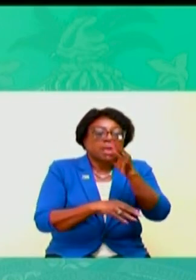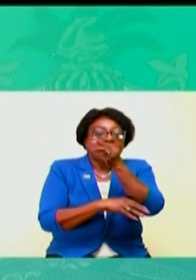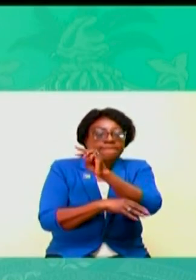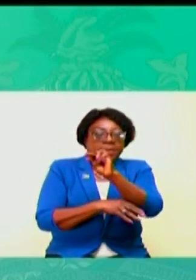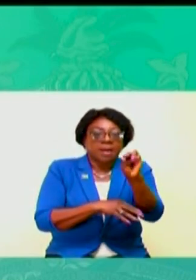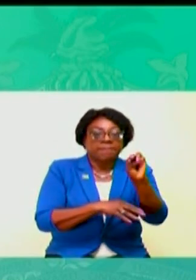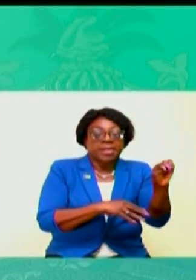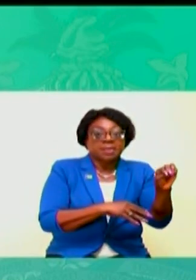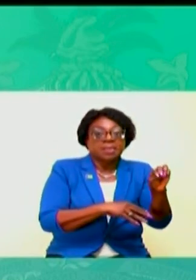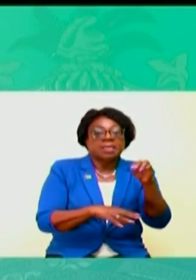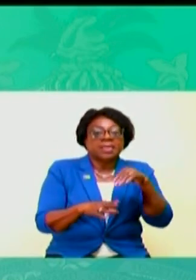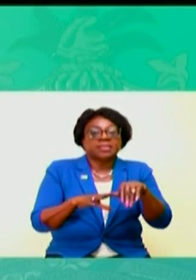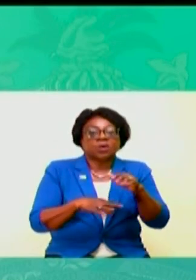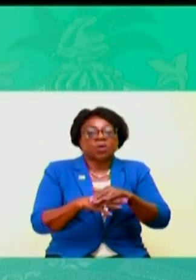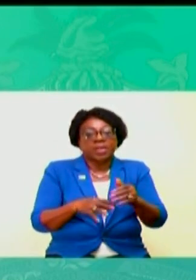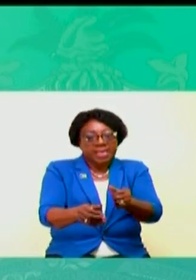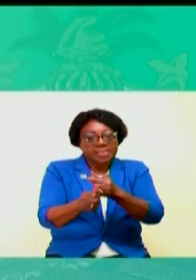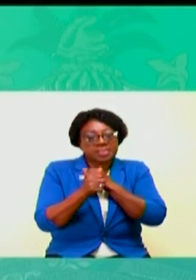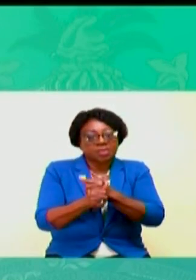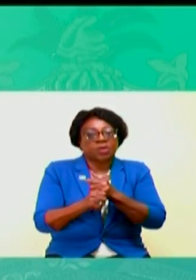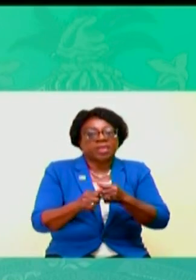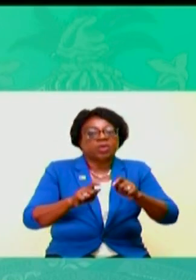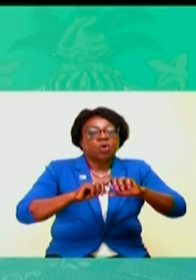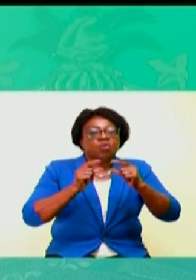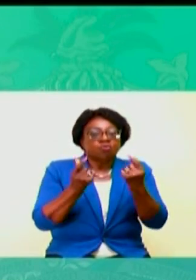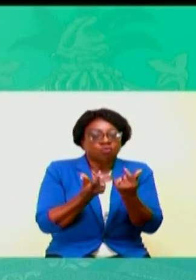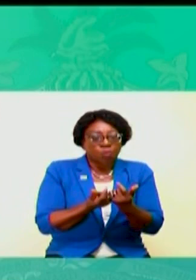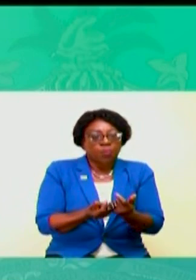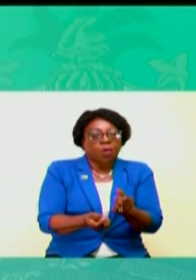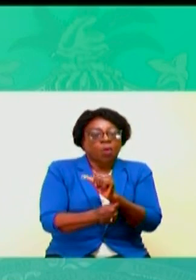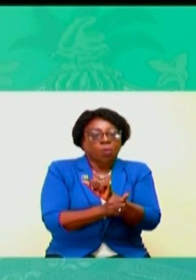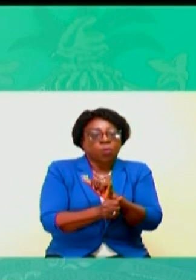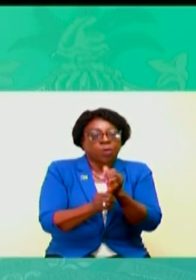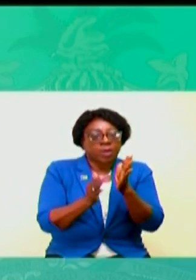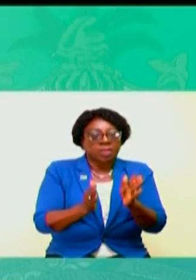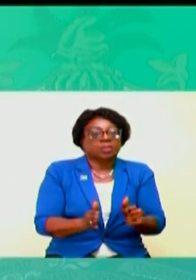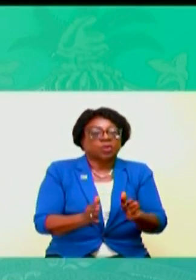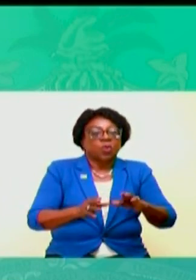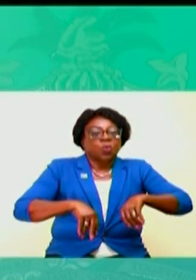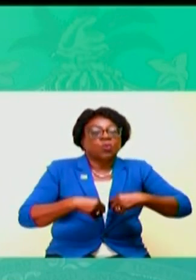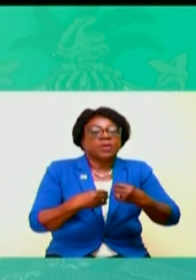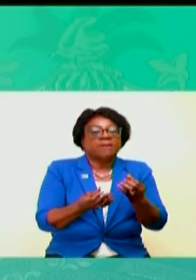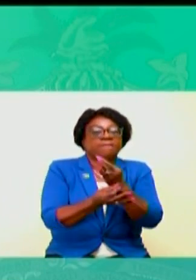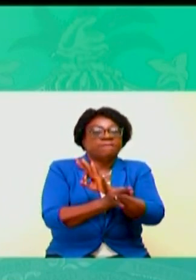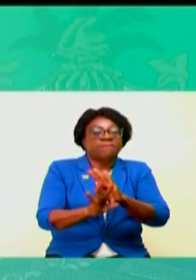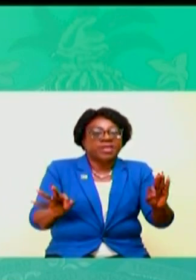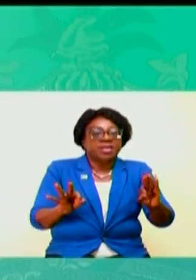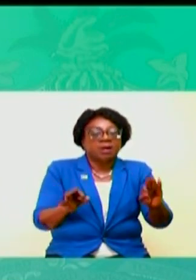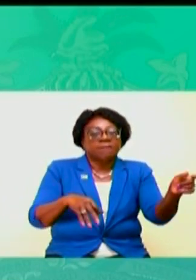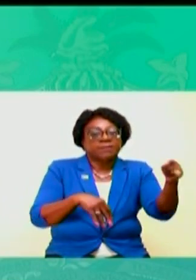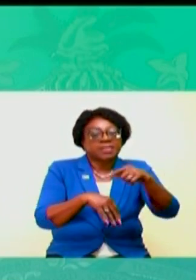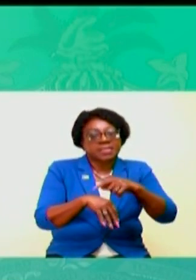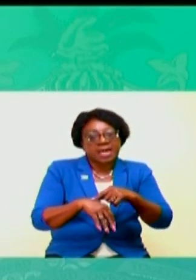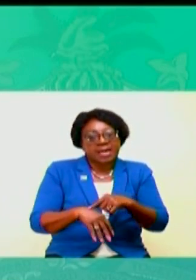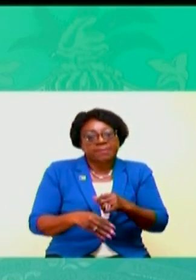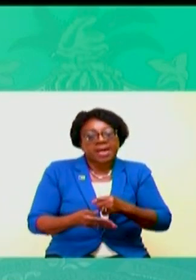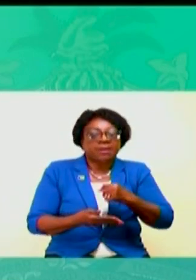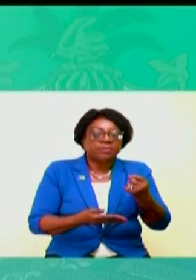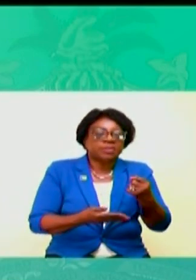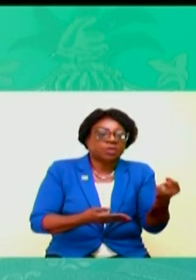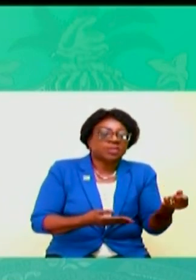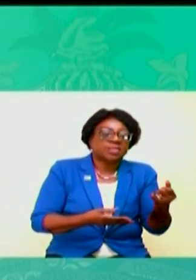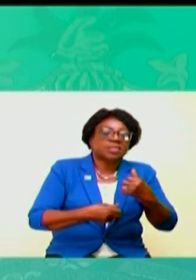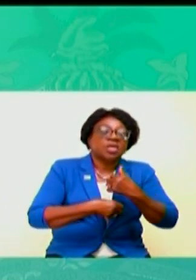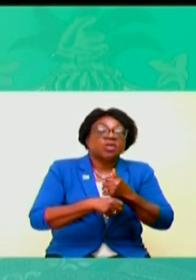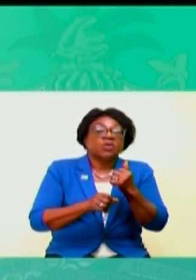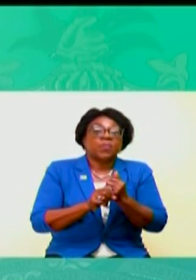solid network of volunteers who give freely of their time and resources to ensure that the various initiatives